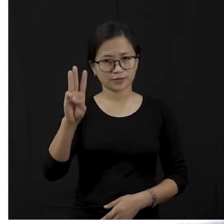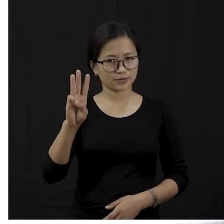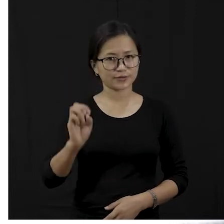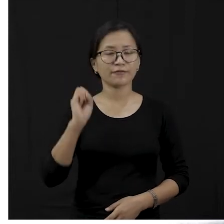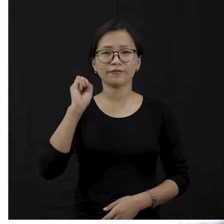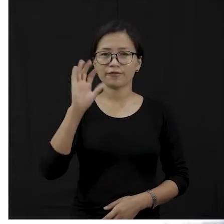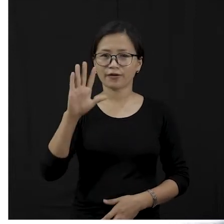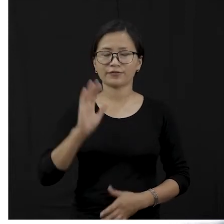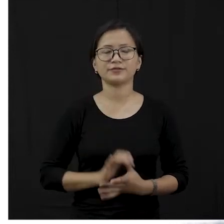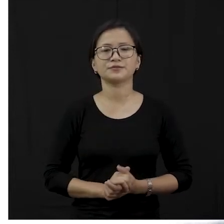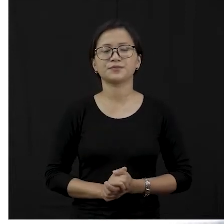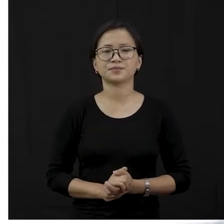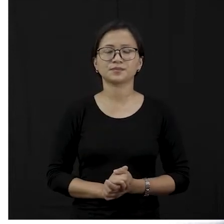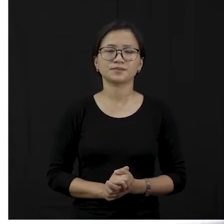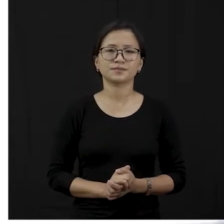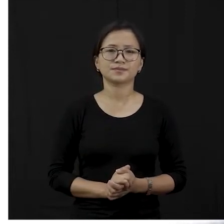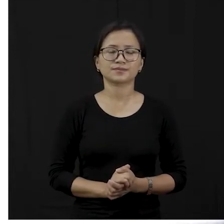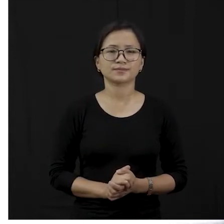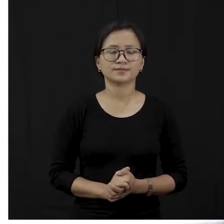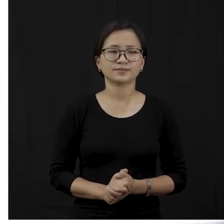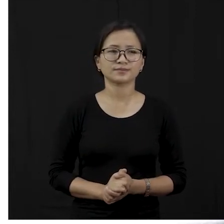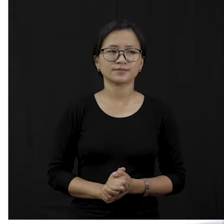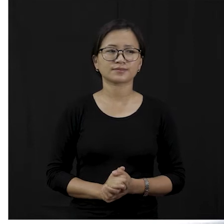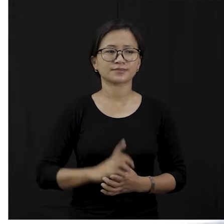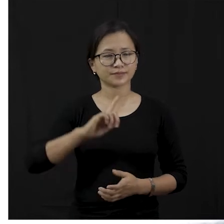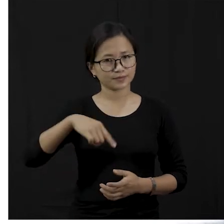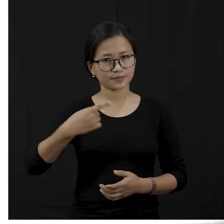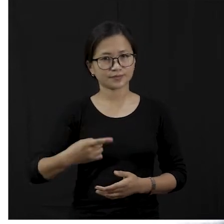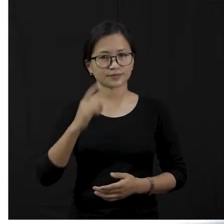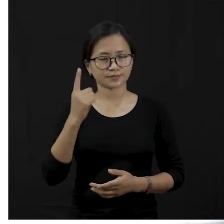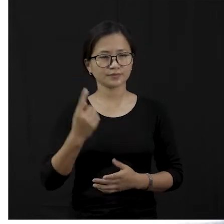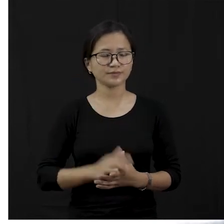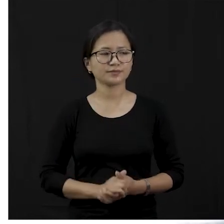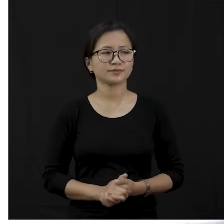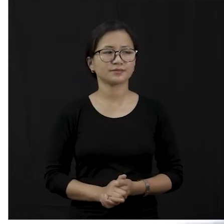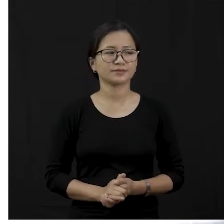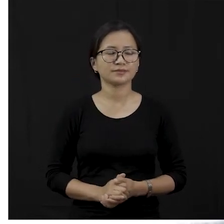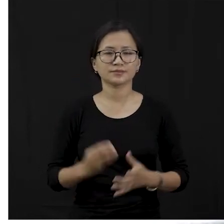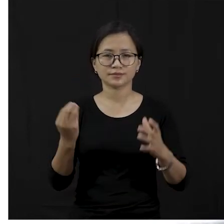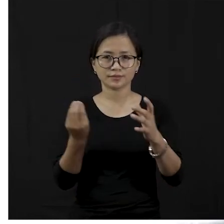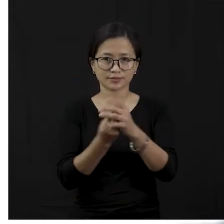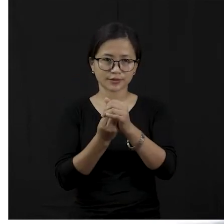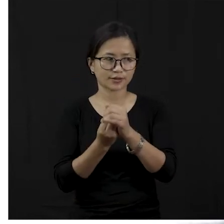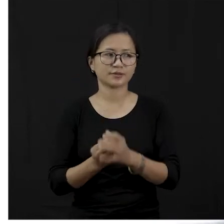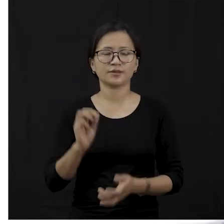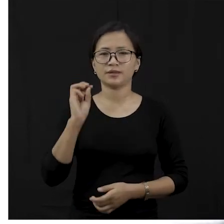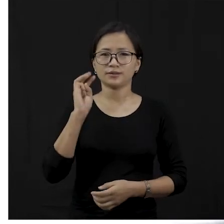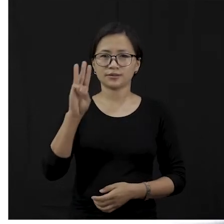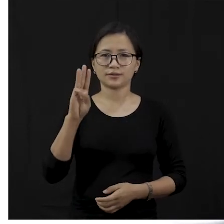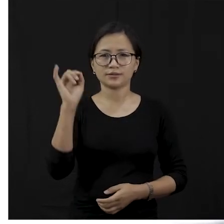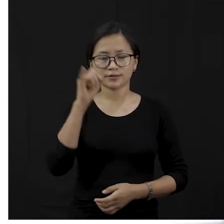is 35. Okay. Then next one. We are going to add 36